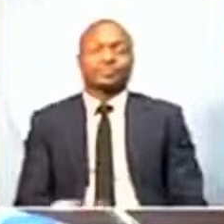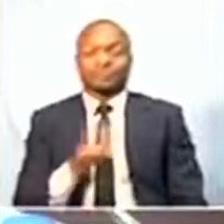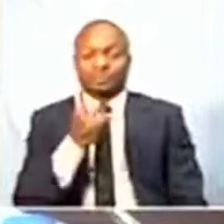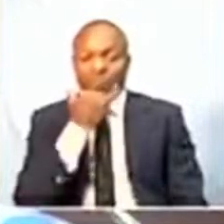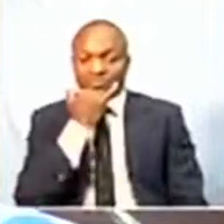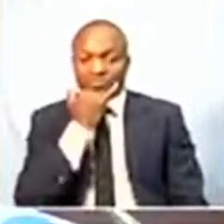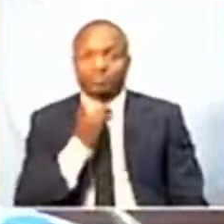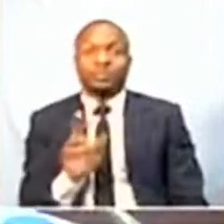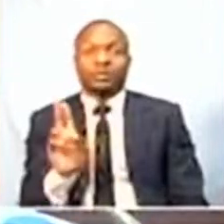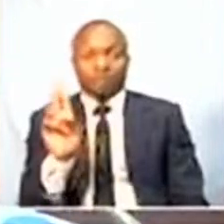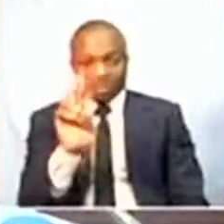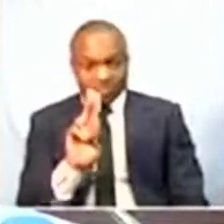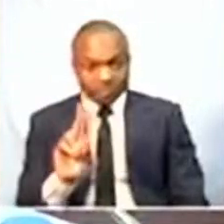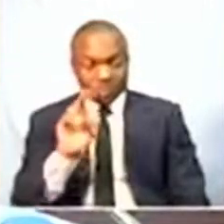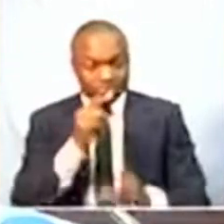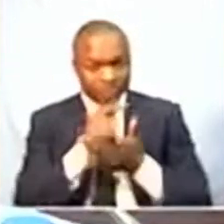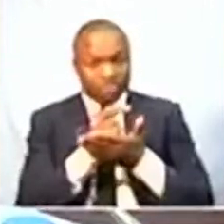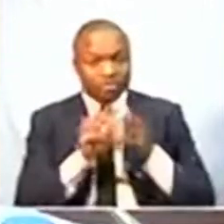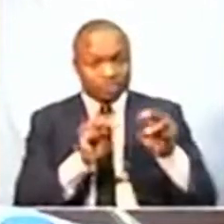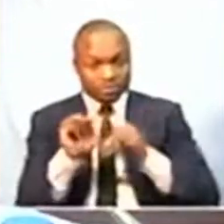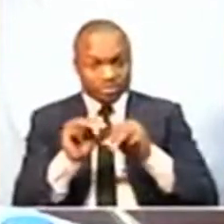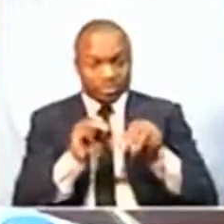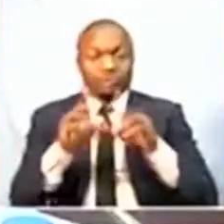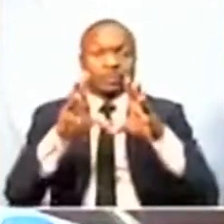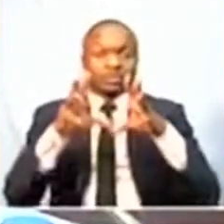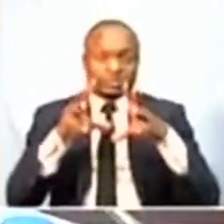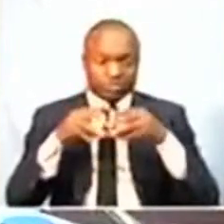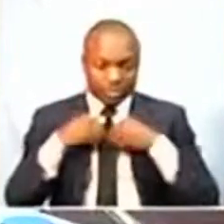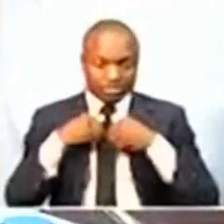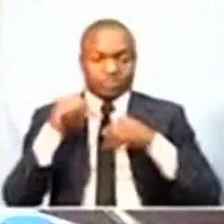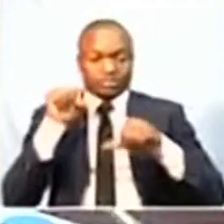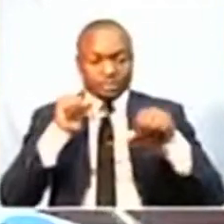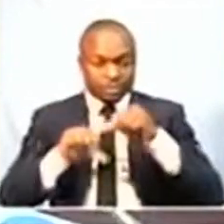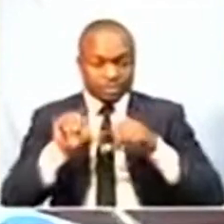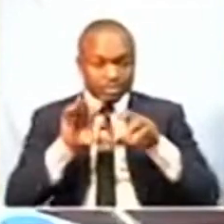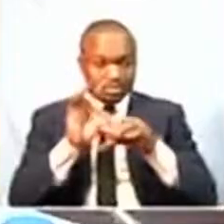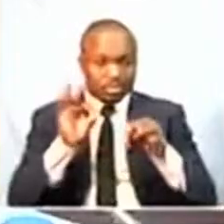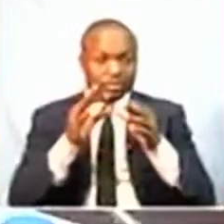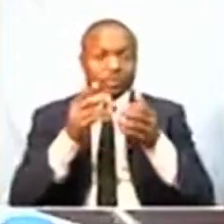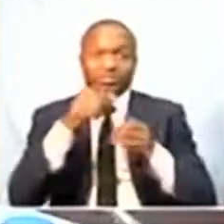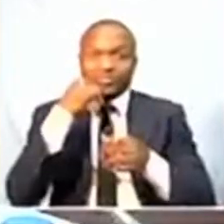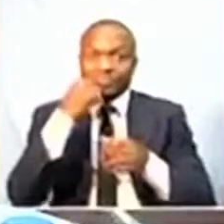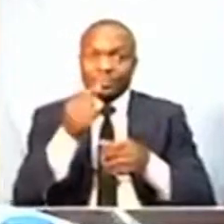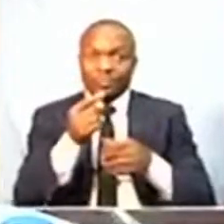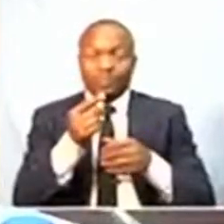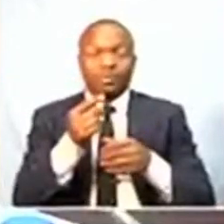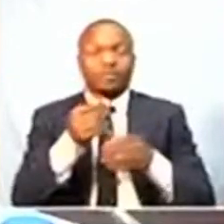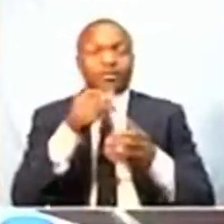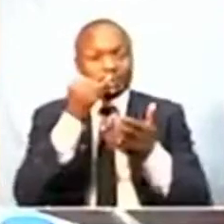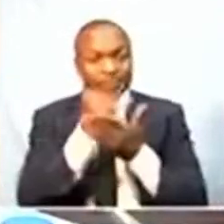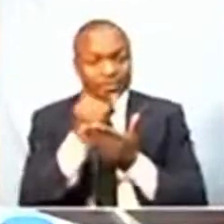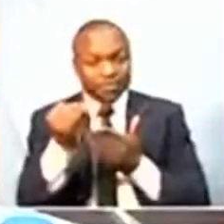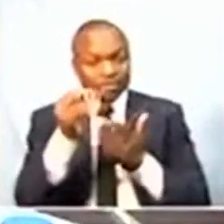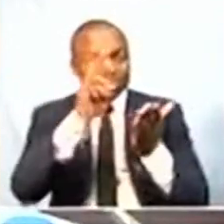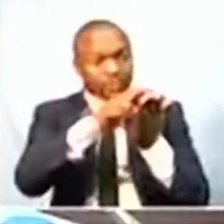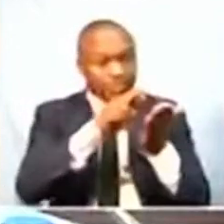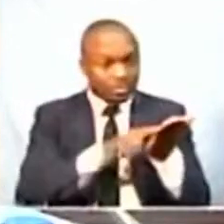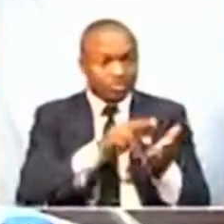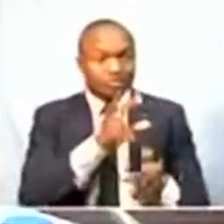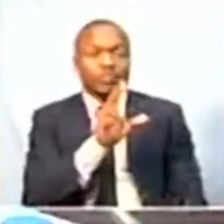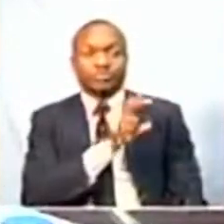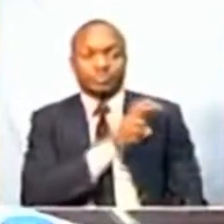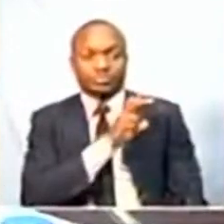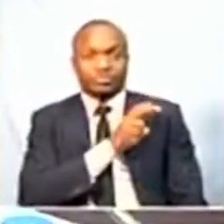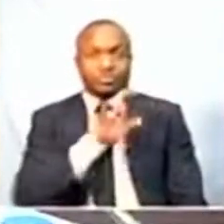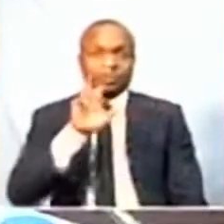Misappropriation of grants, chair, management wishes to acknowledge the auditor's finding and state that the matter was reported to police